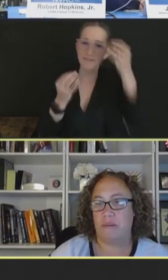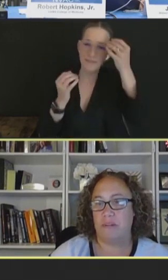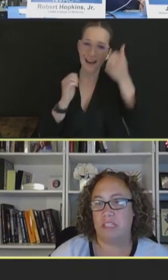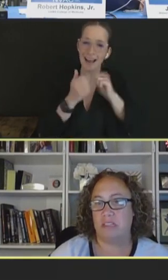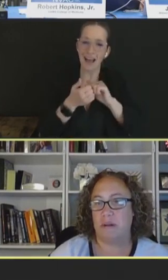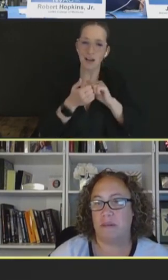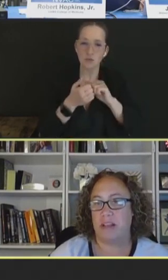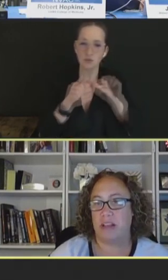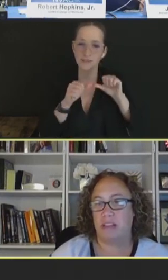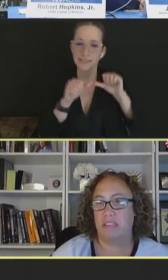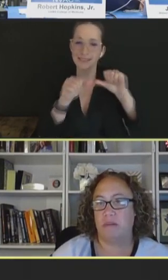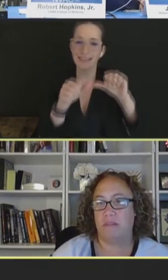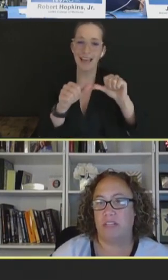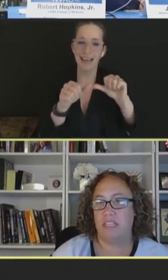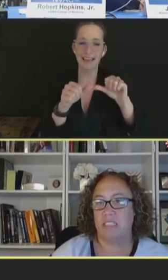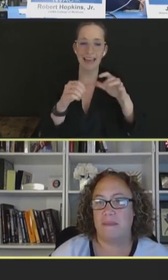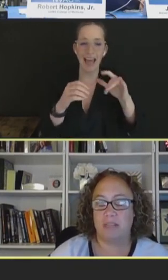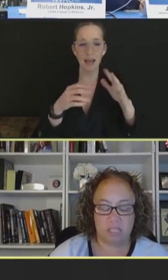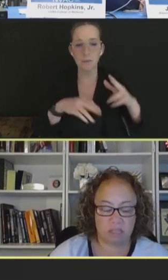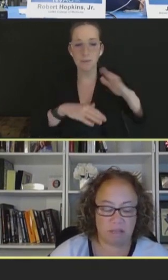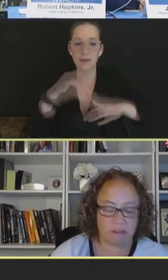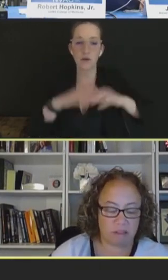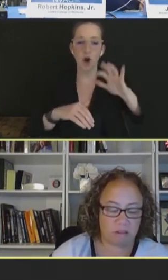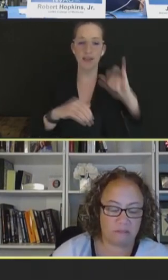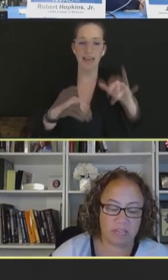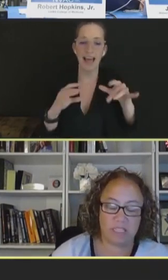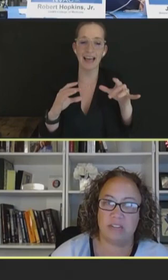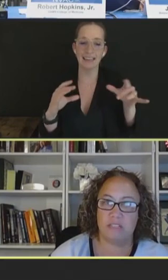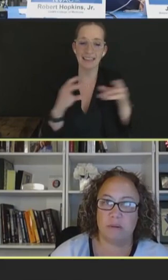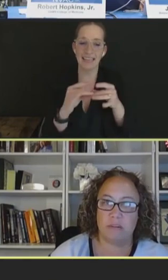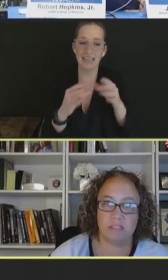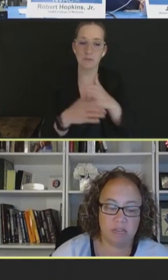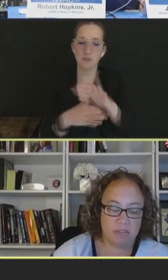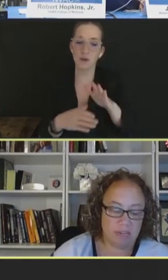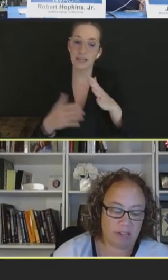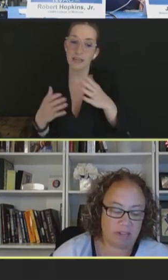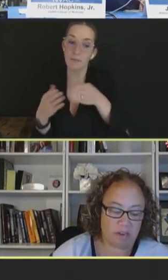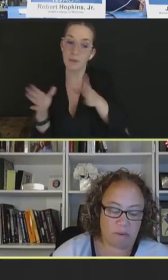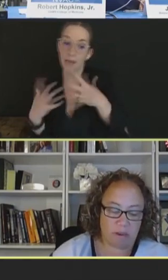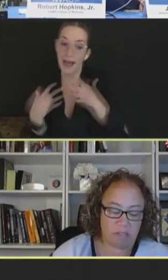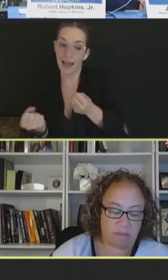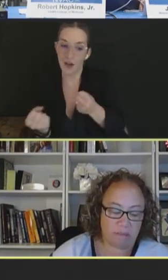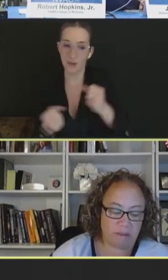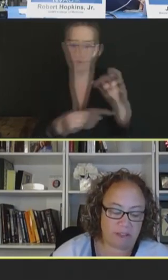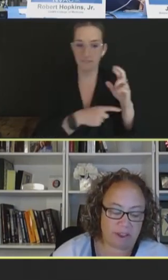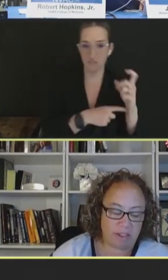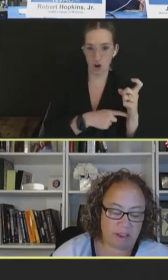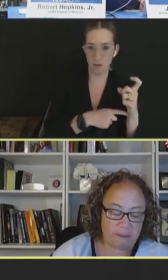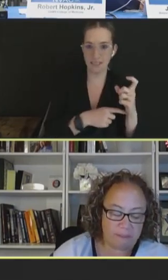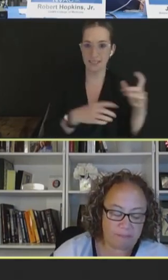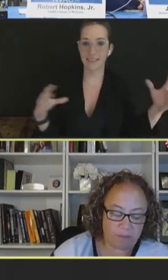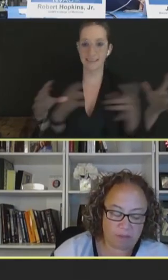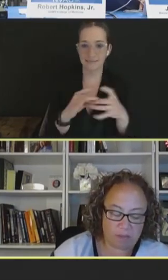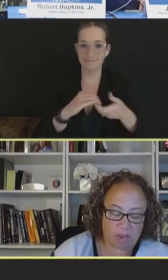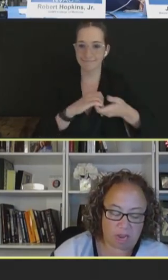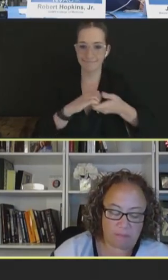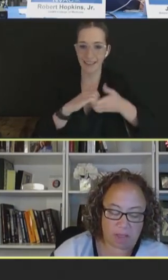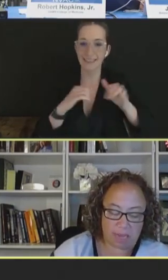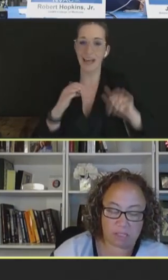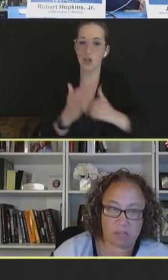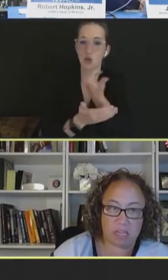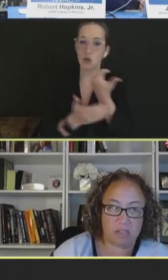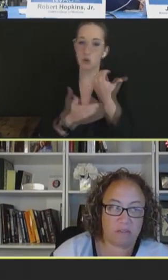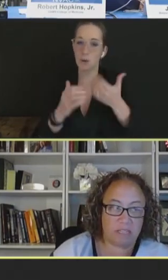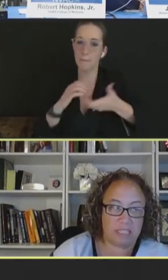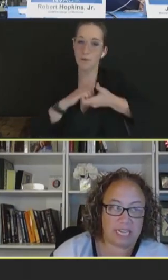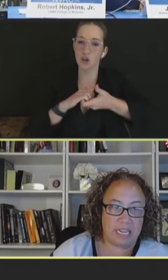between pharmacies and public health that's been really established throughout the COVID-19 response and the new partnership that we've had there.